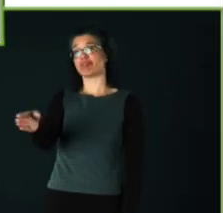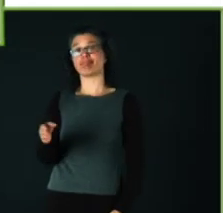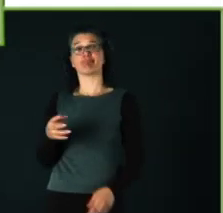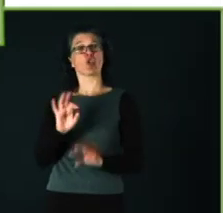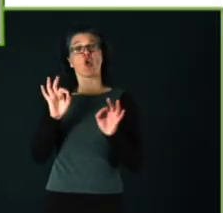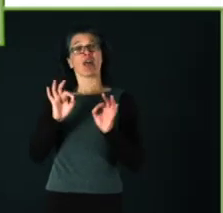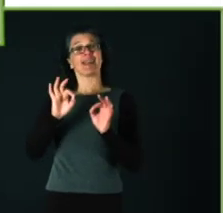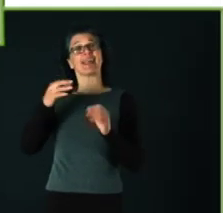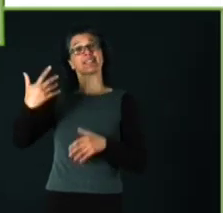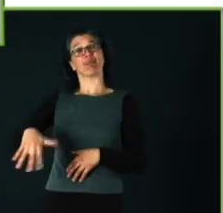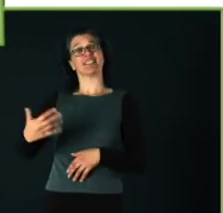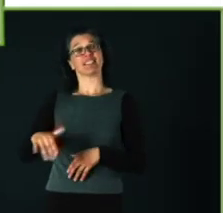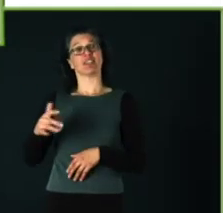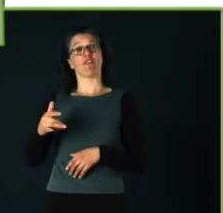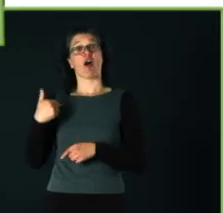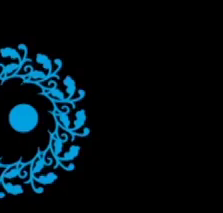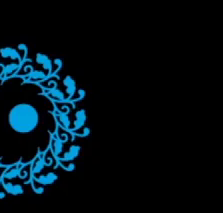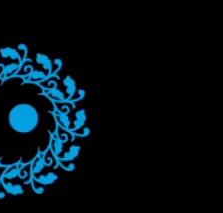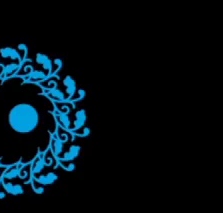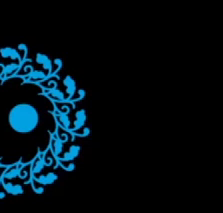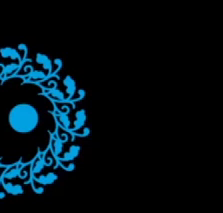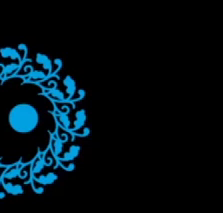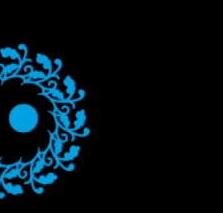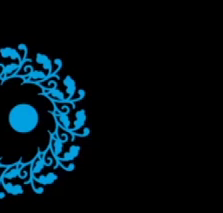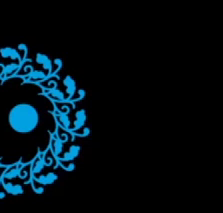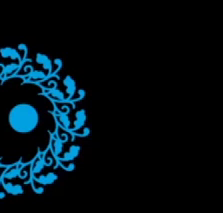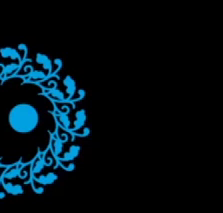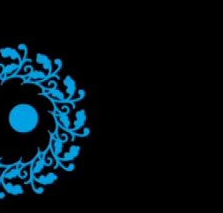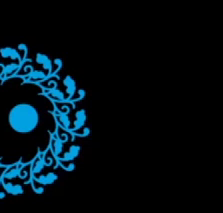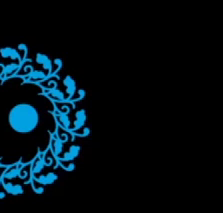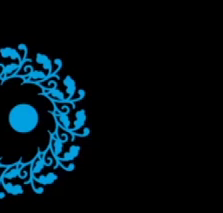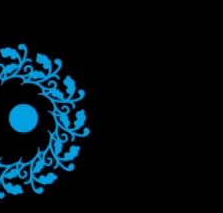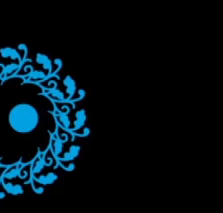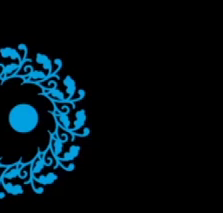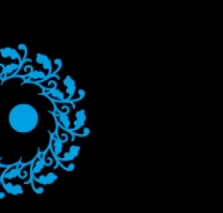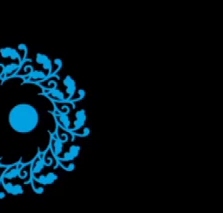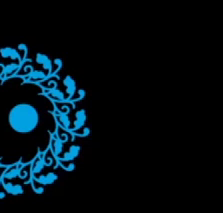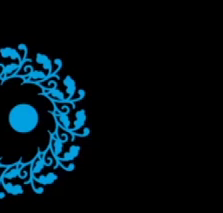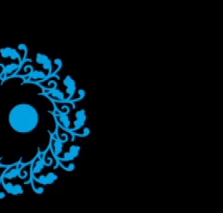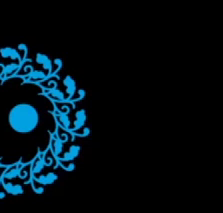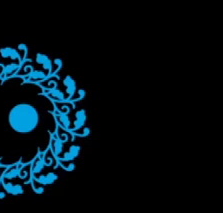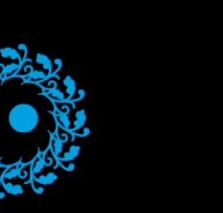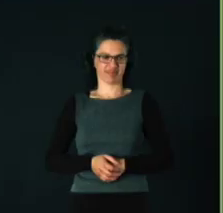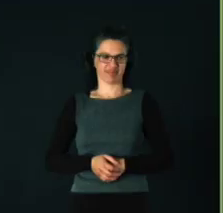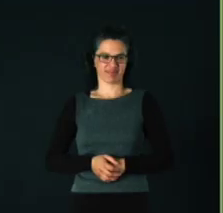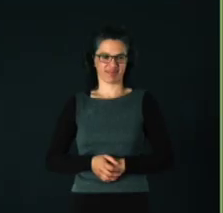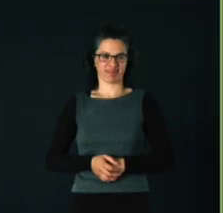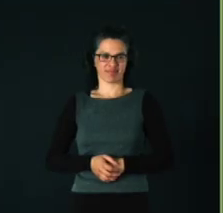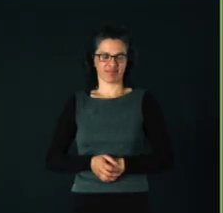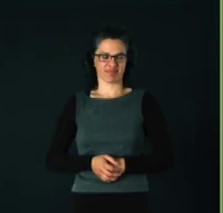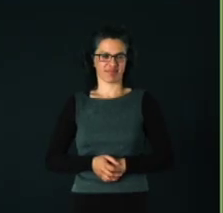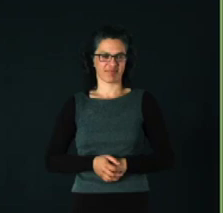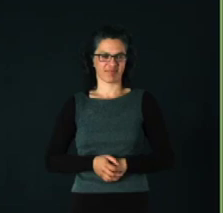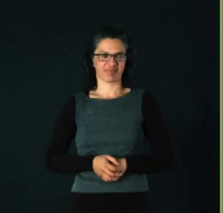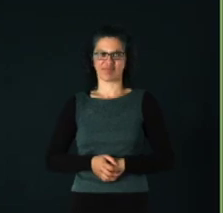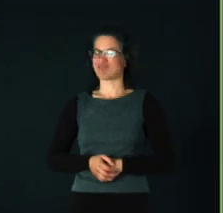I'm driving it black to the black, and that's how you drive it back to the black, because we had the big spend in the last 20 years. Thank you. You've been a great audience